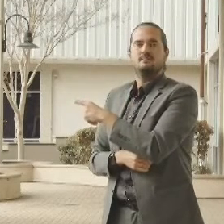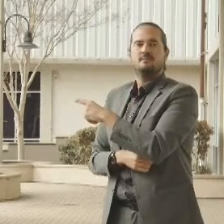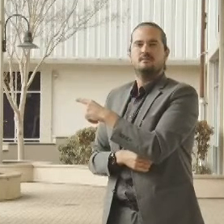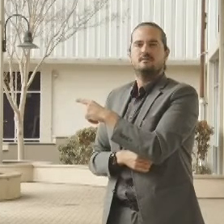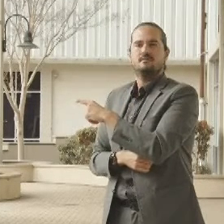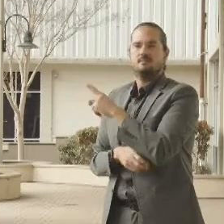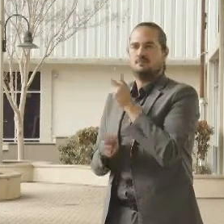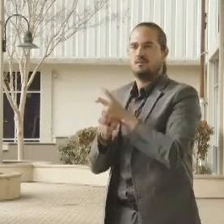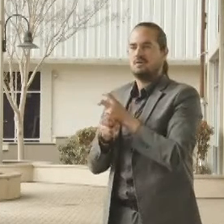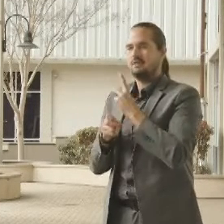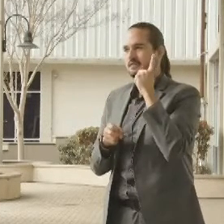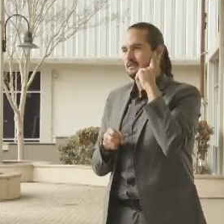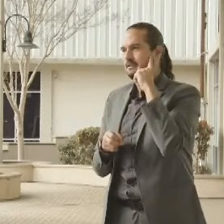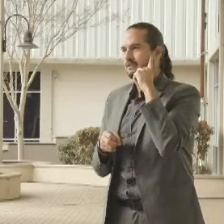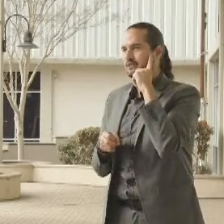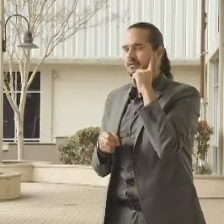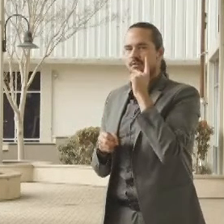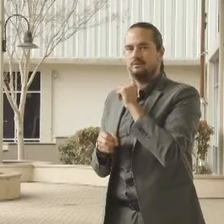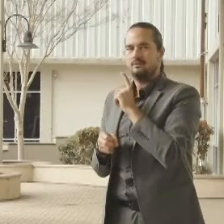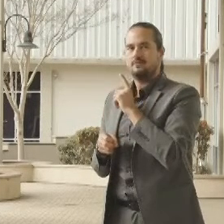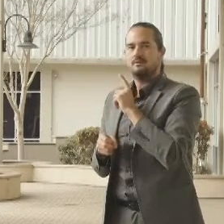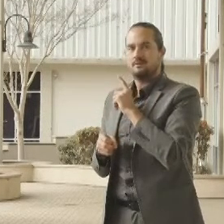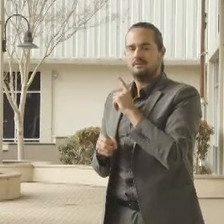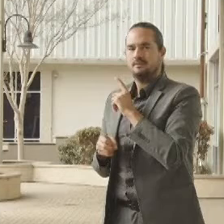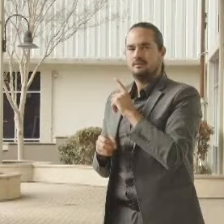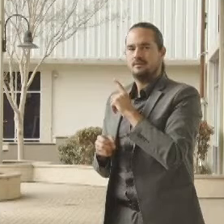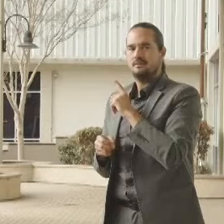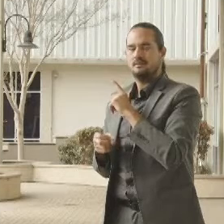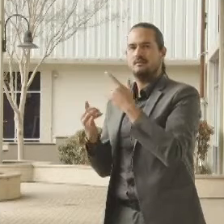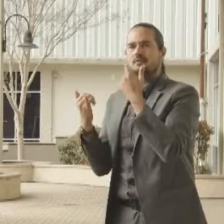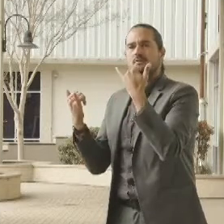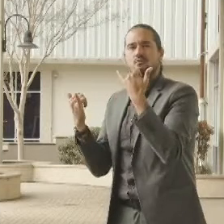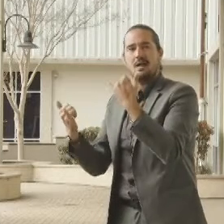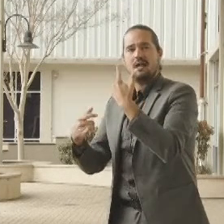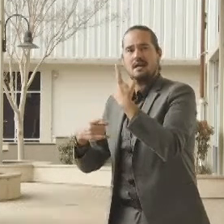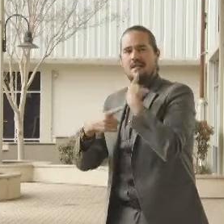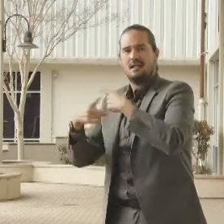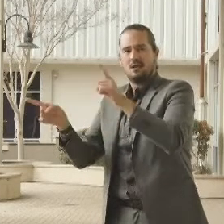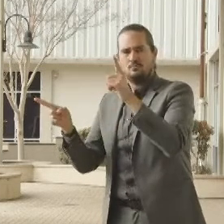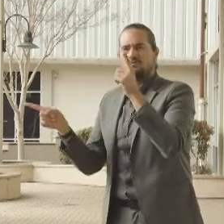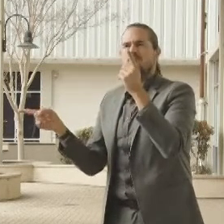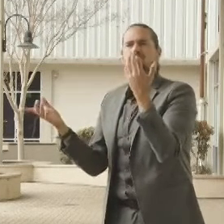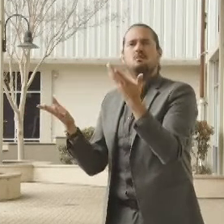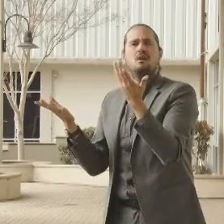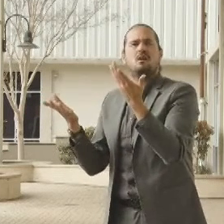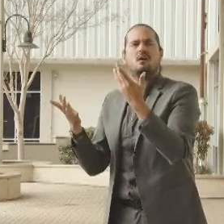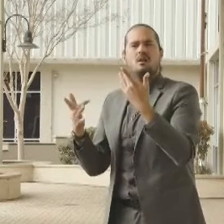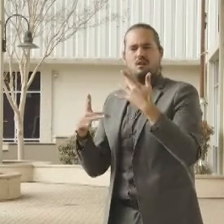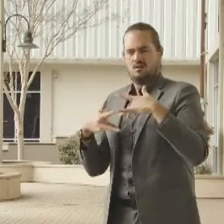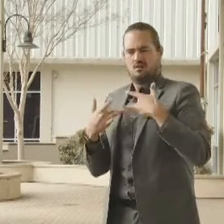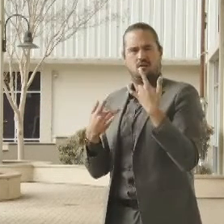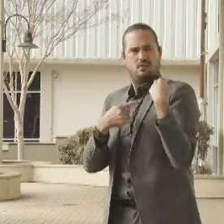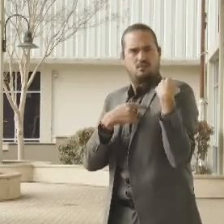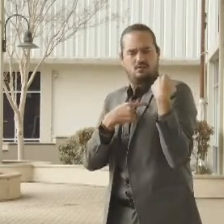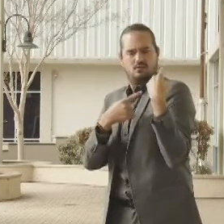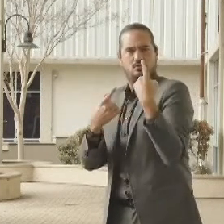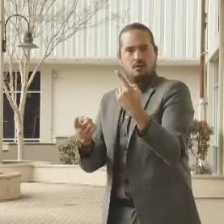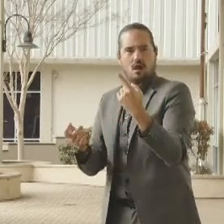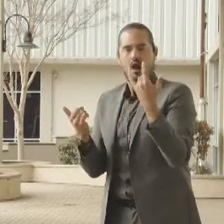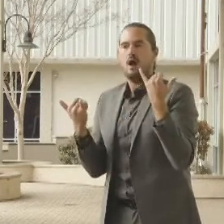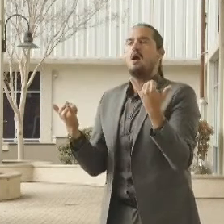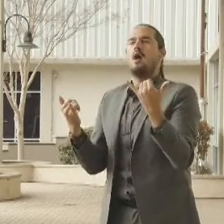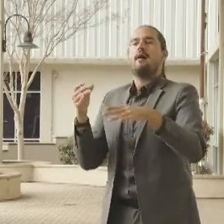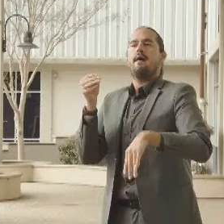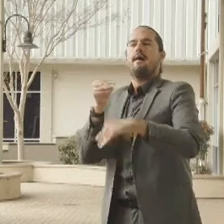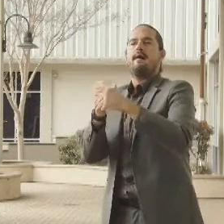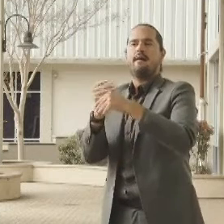why are you changing the guidelines? What is it that has happened in the last month that has made you want to tweak them? Is it that